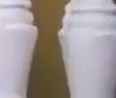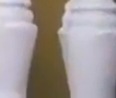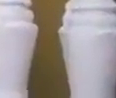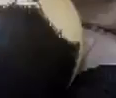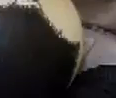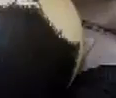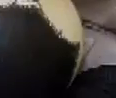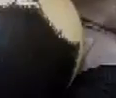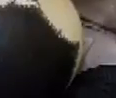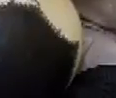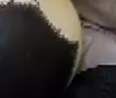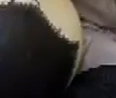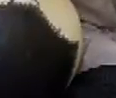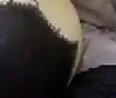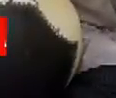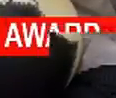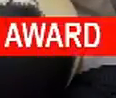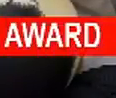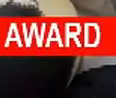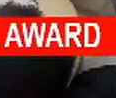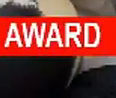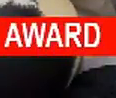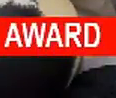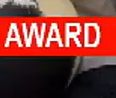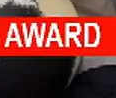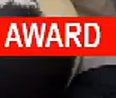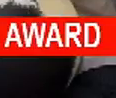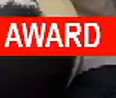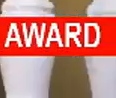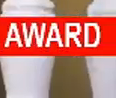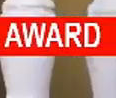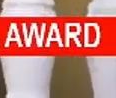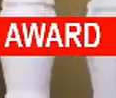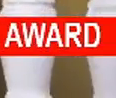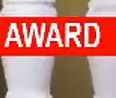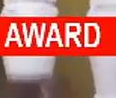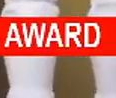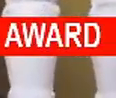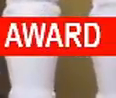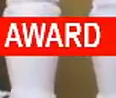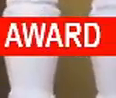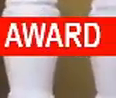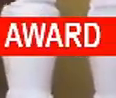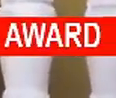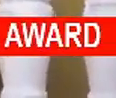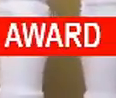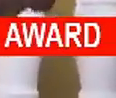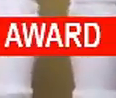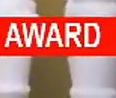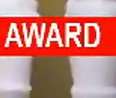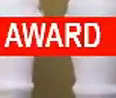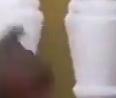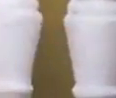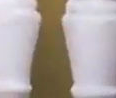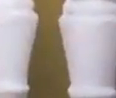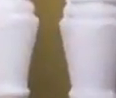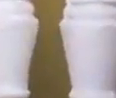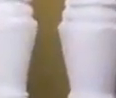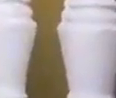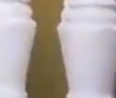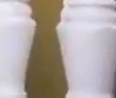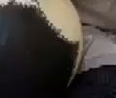mbakel konkoto murkoto le konkoto futo koto purkoto mo muto nyaati man nin kolko sila koto wakata sate